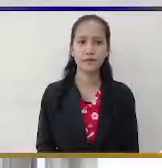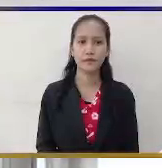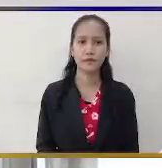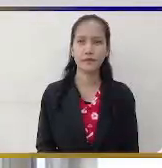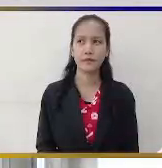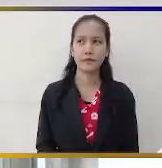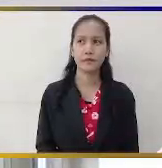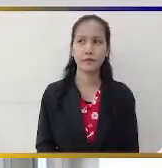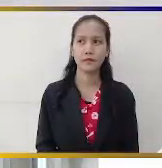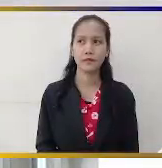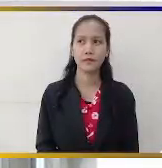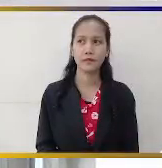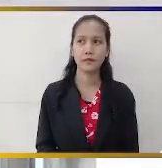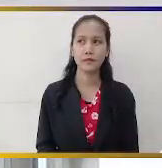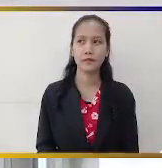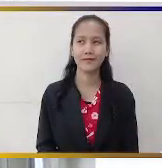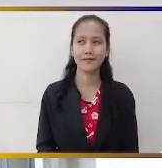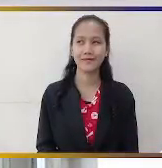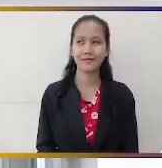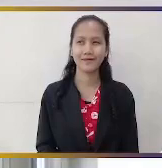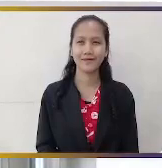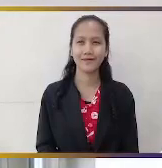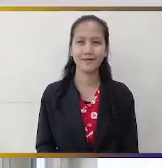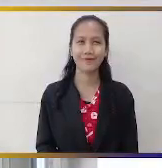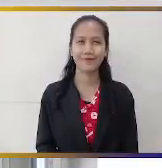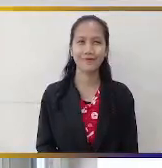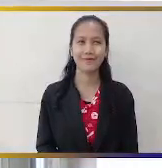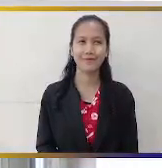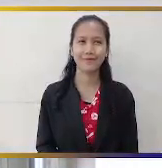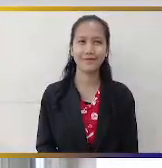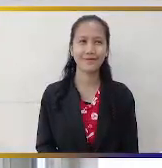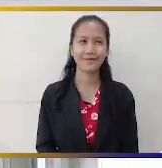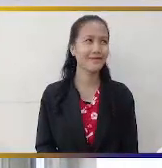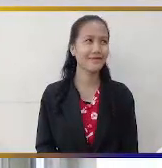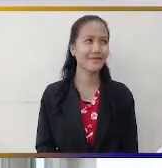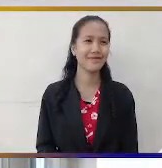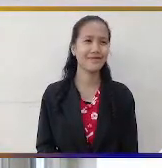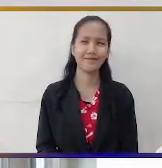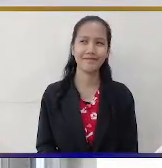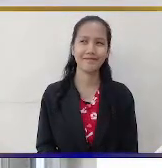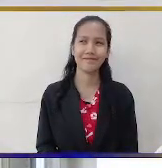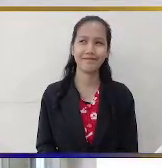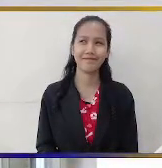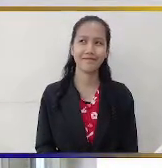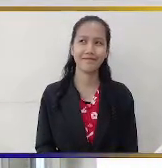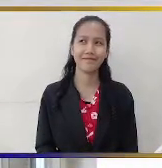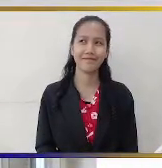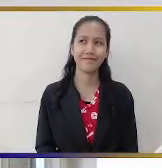saying, did you fall? No, I'm okay. Turn it off. I'm sorry.